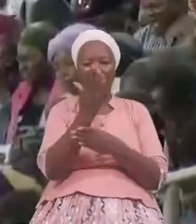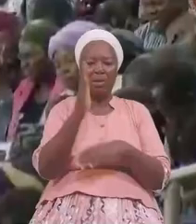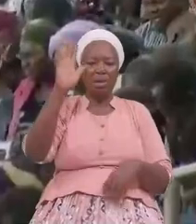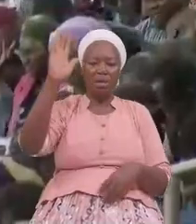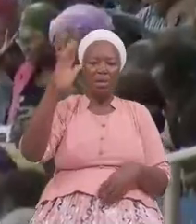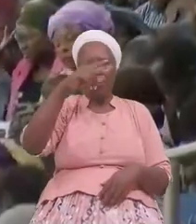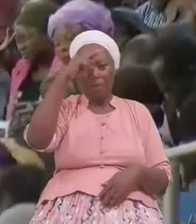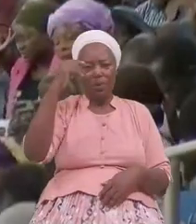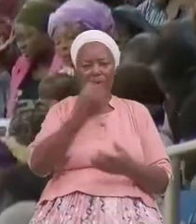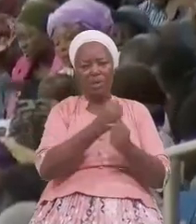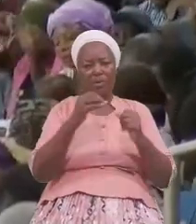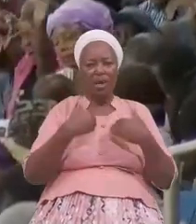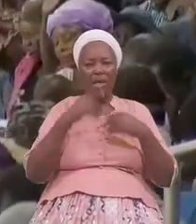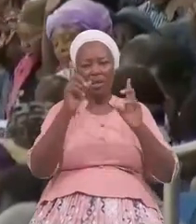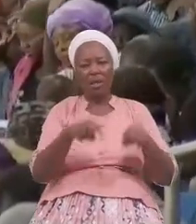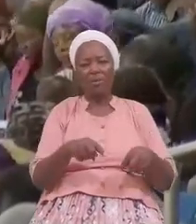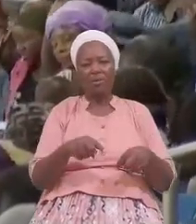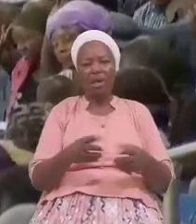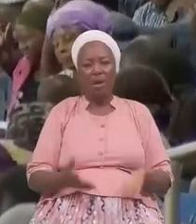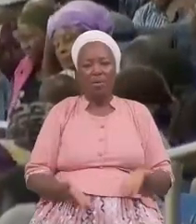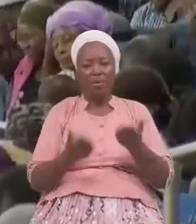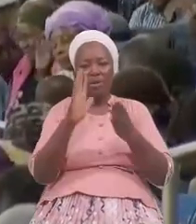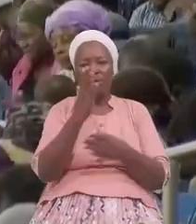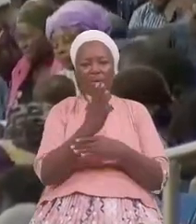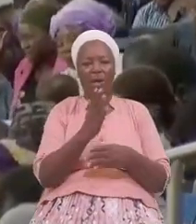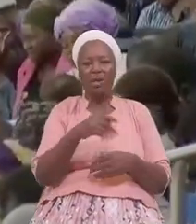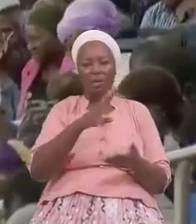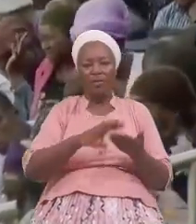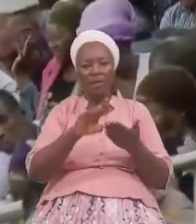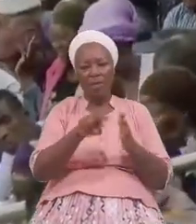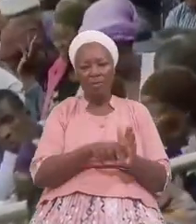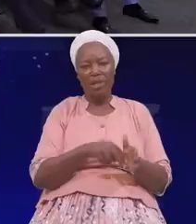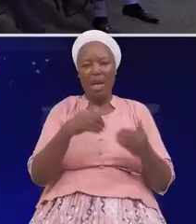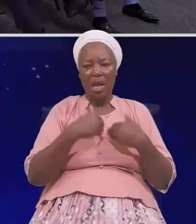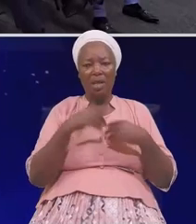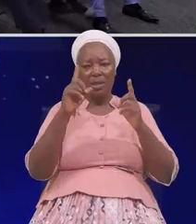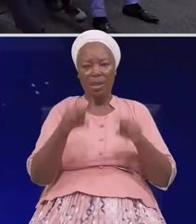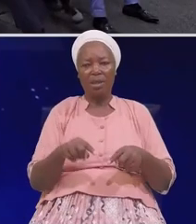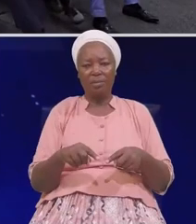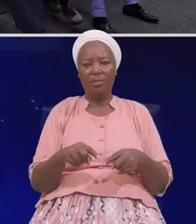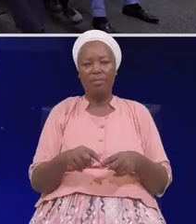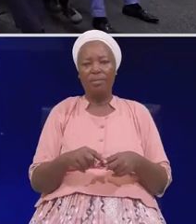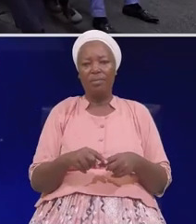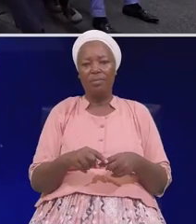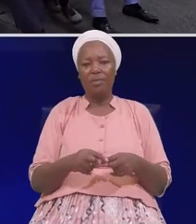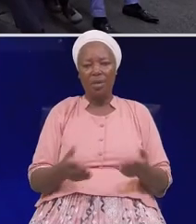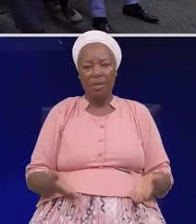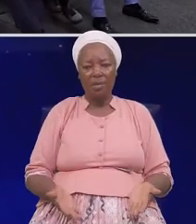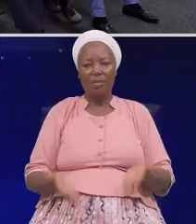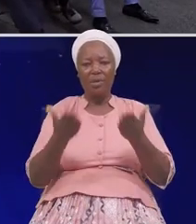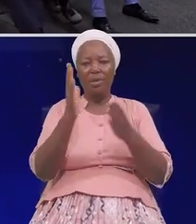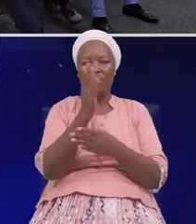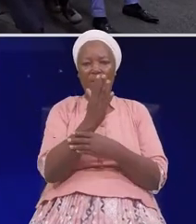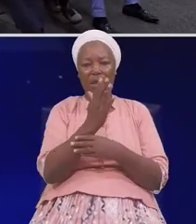has come. Raise up your hand. Forgiveness has come. Raise up your